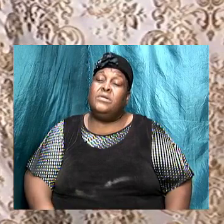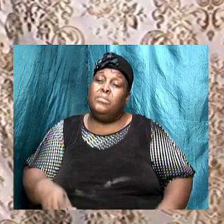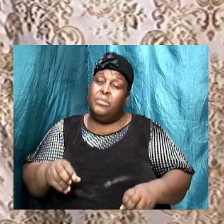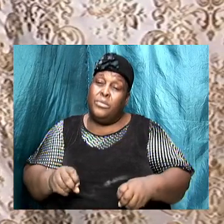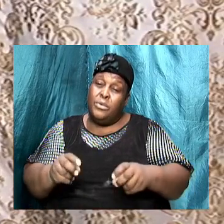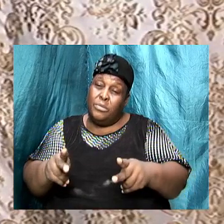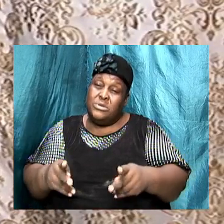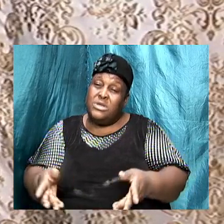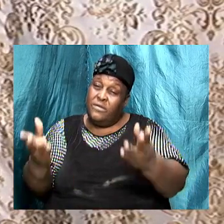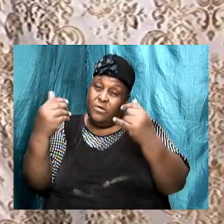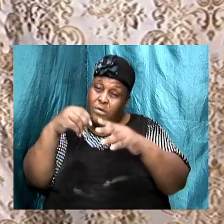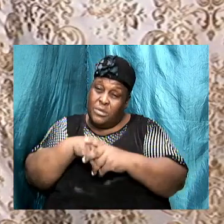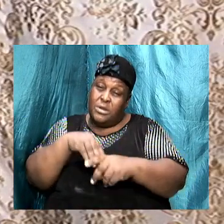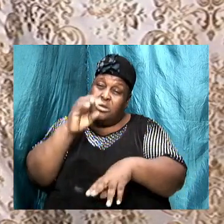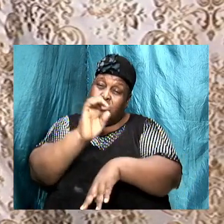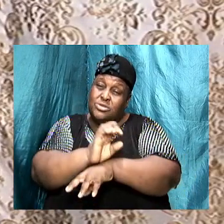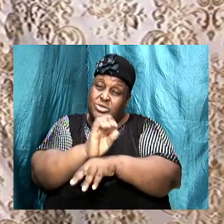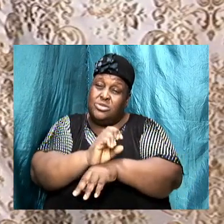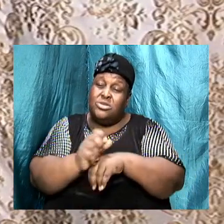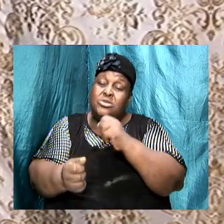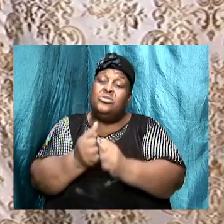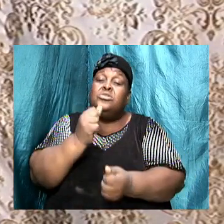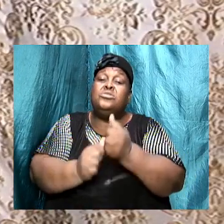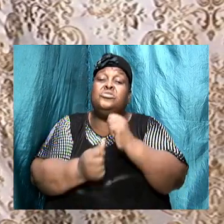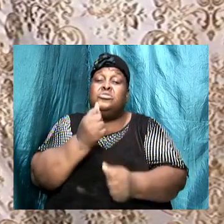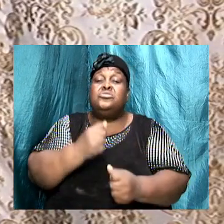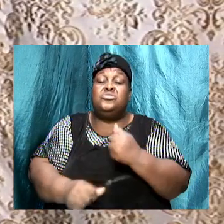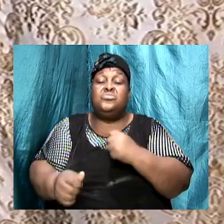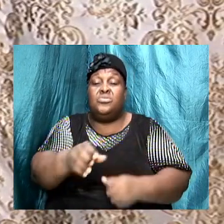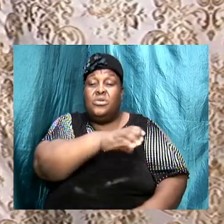in is to destroy.